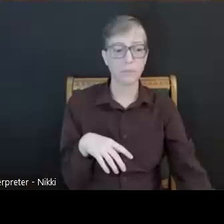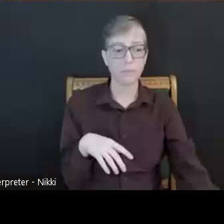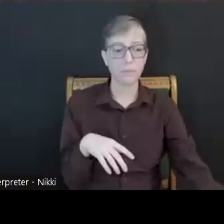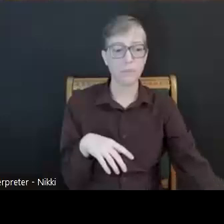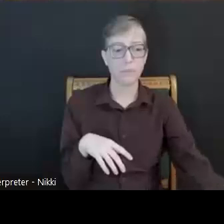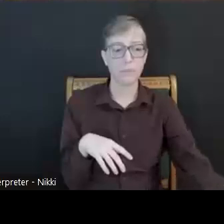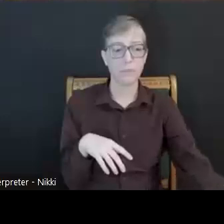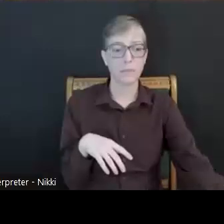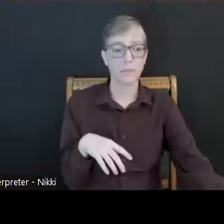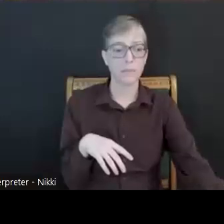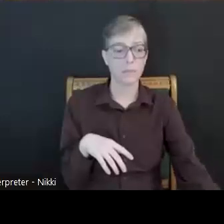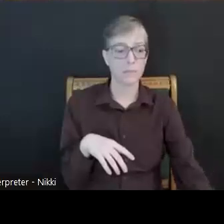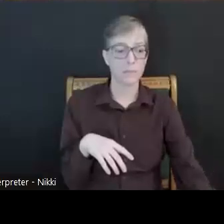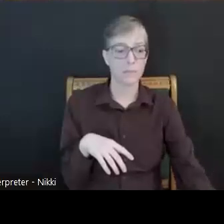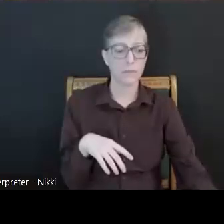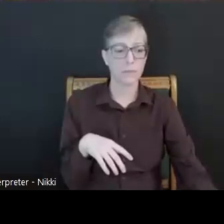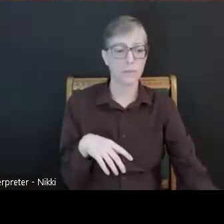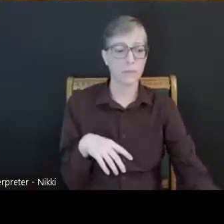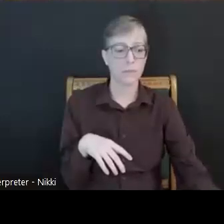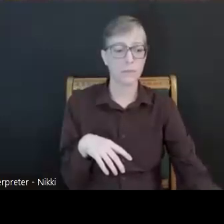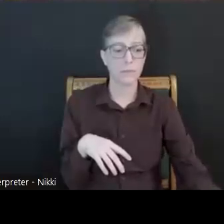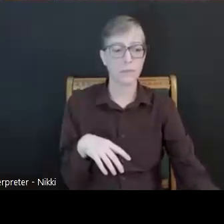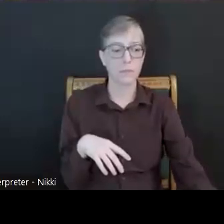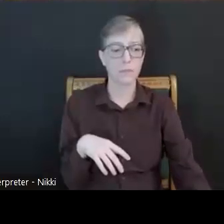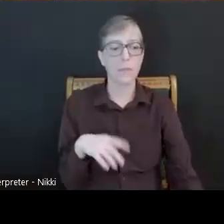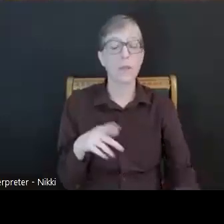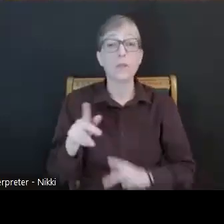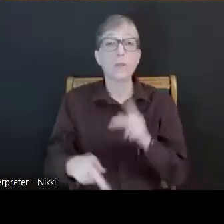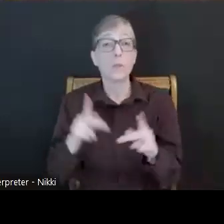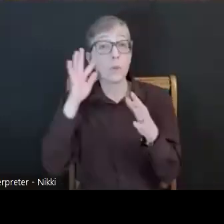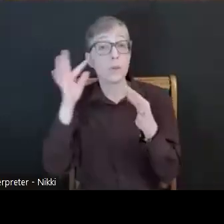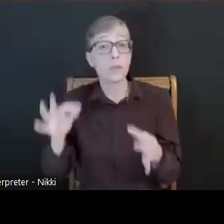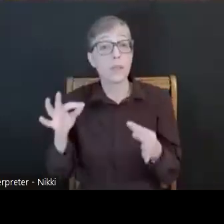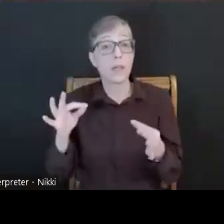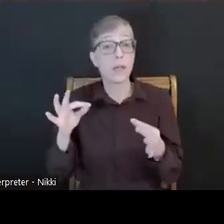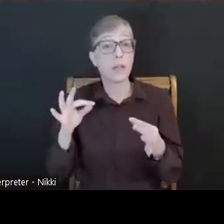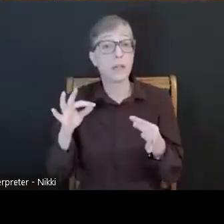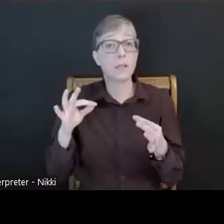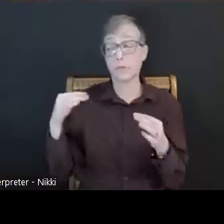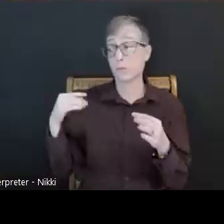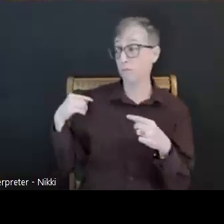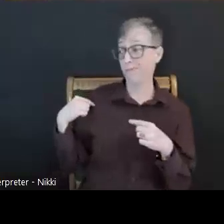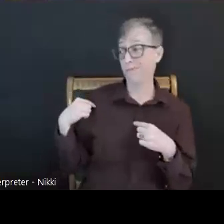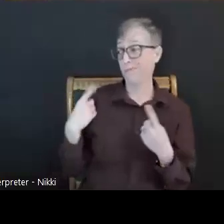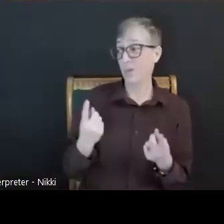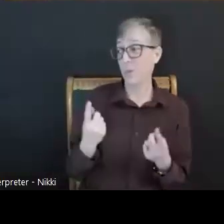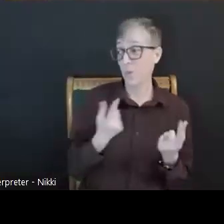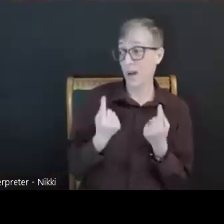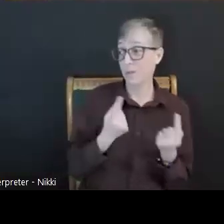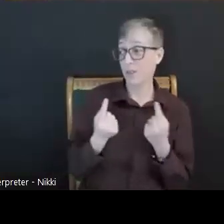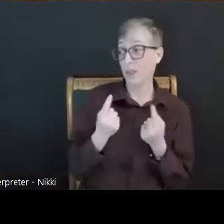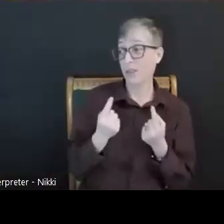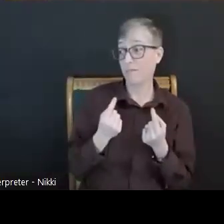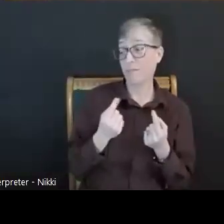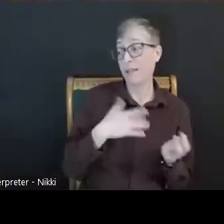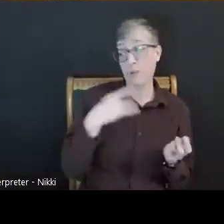kind of decide that this way they've been is not how they want to stay, and that they are going to now take